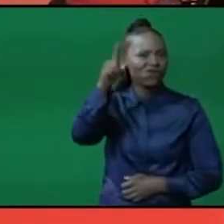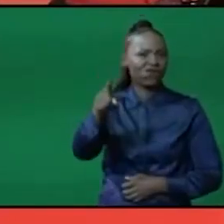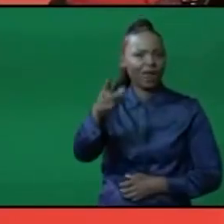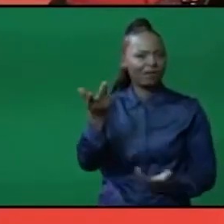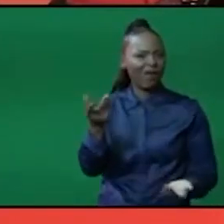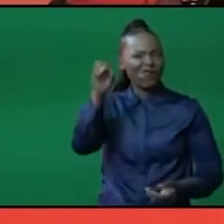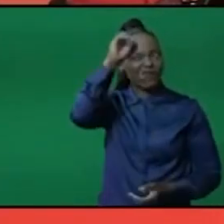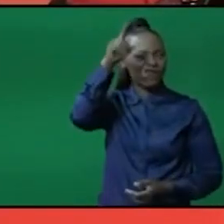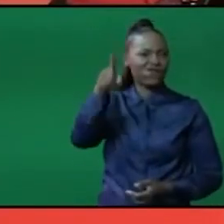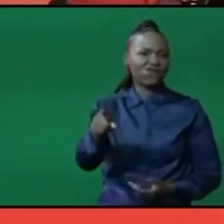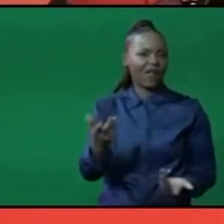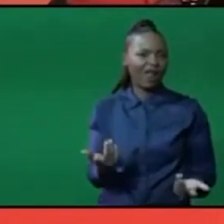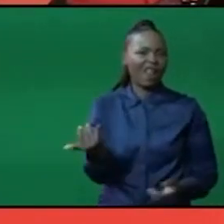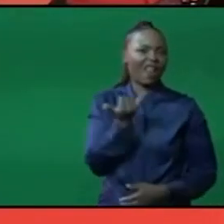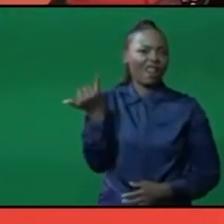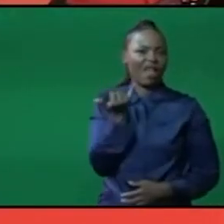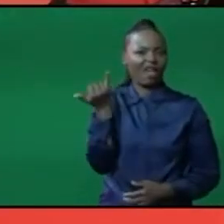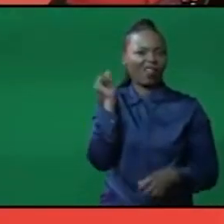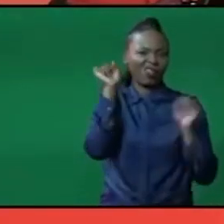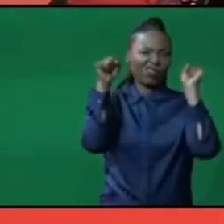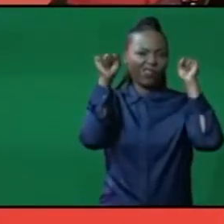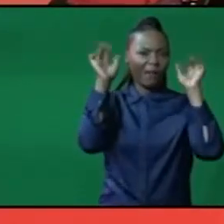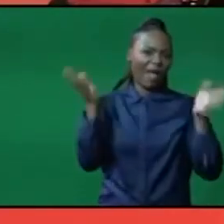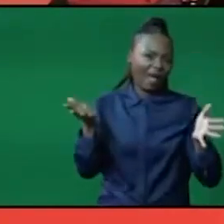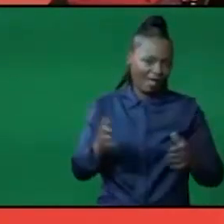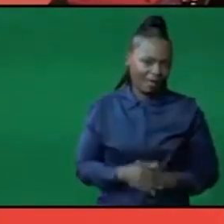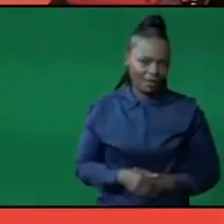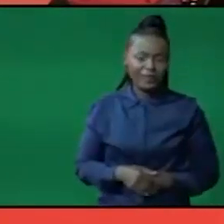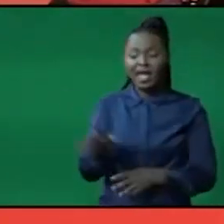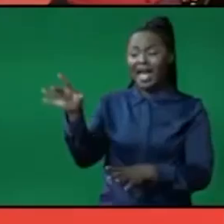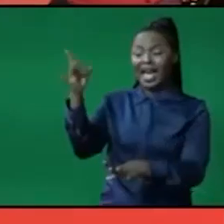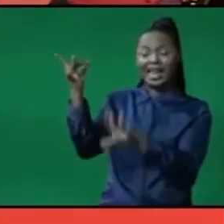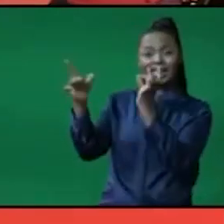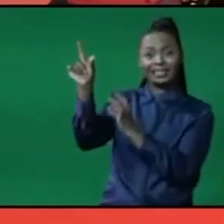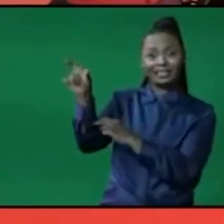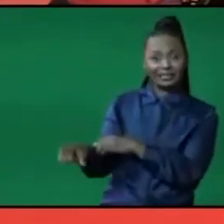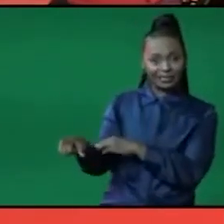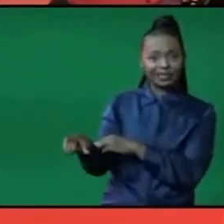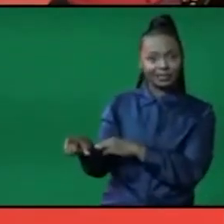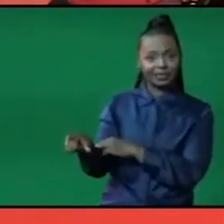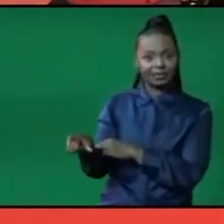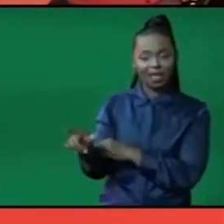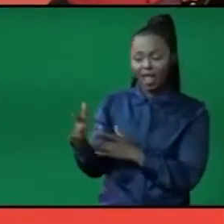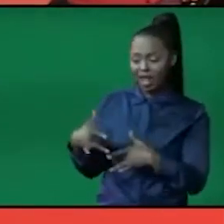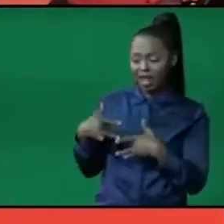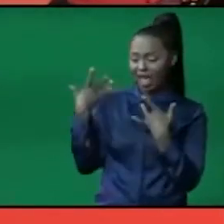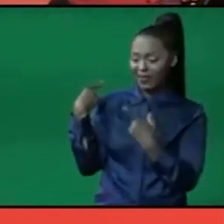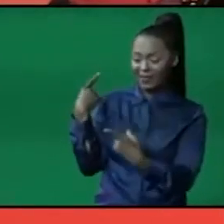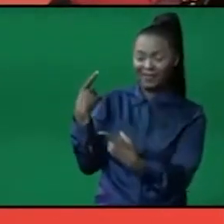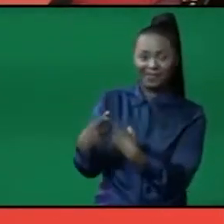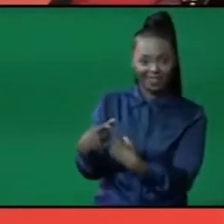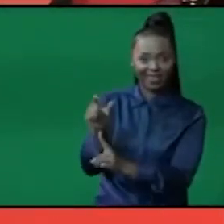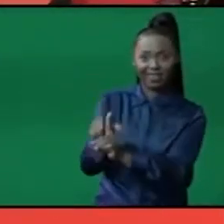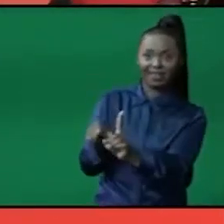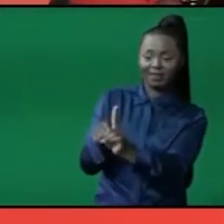Are just clowns. Yeah, analyst, the same analyst in his entire life, he